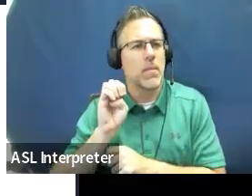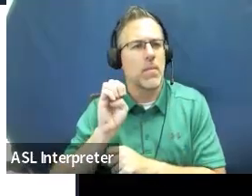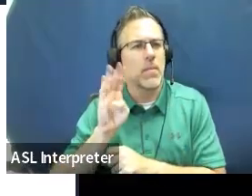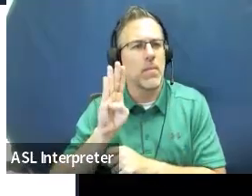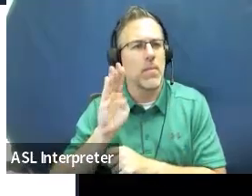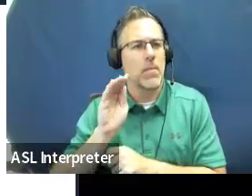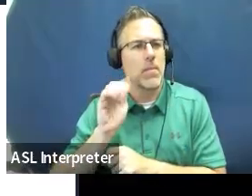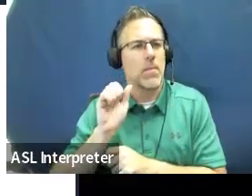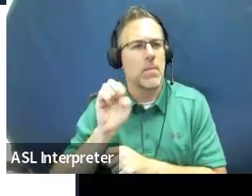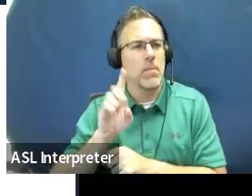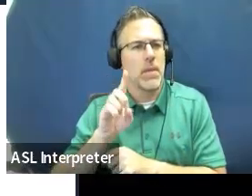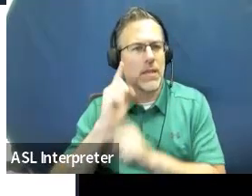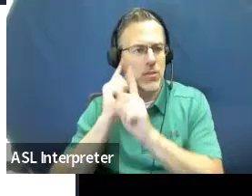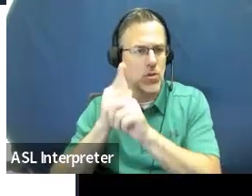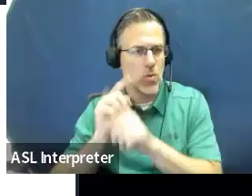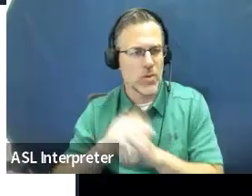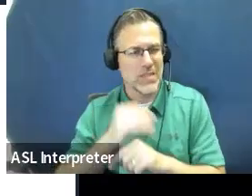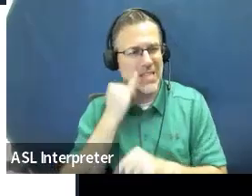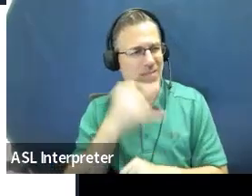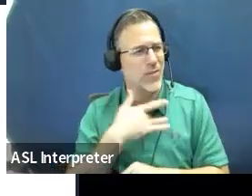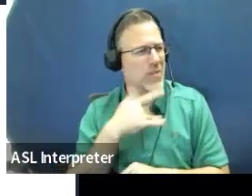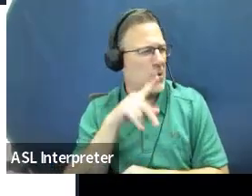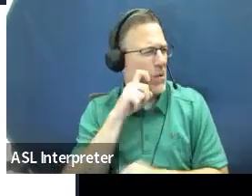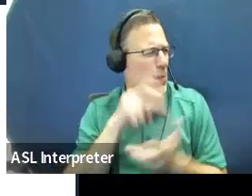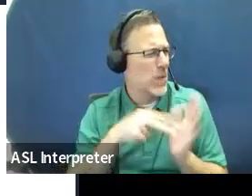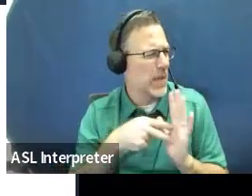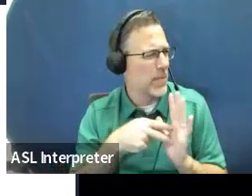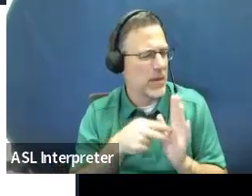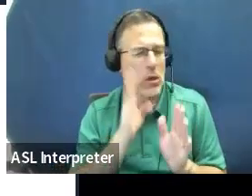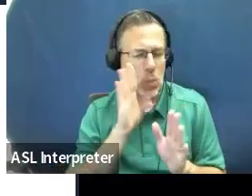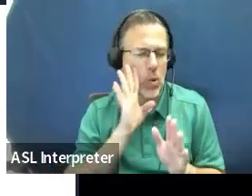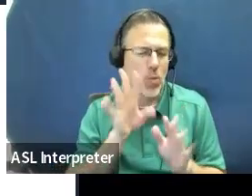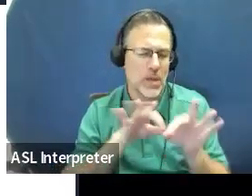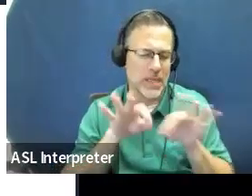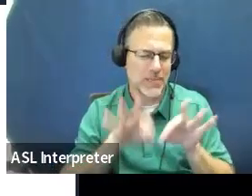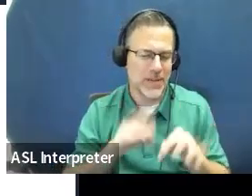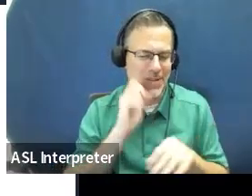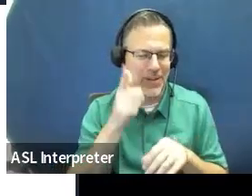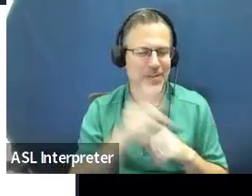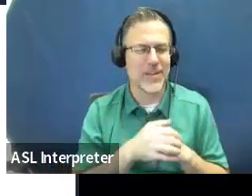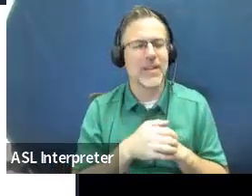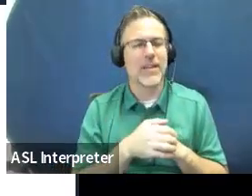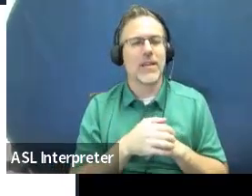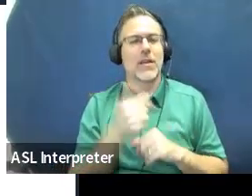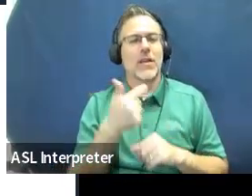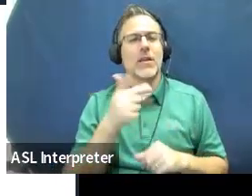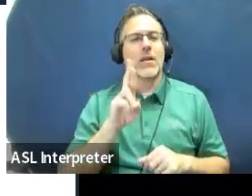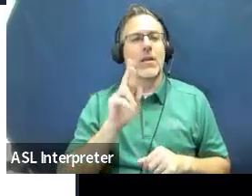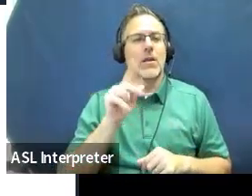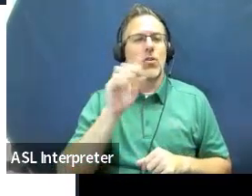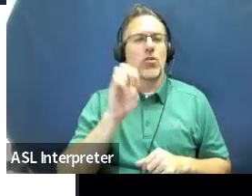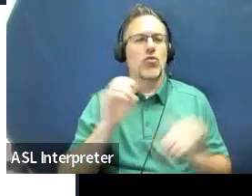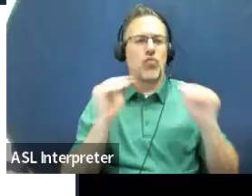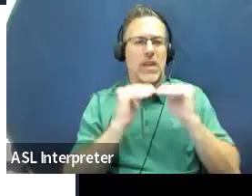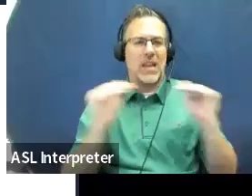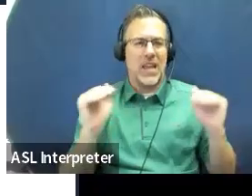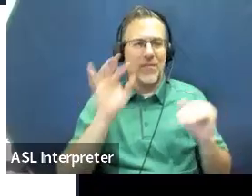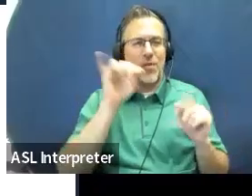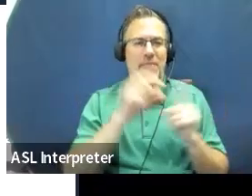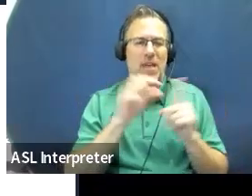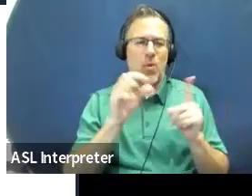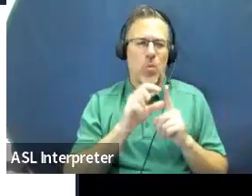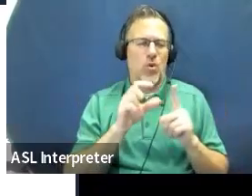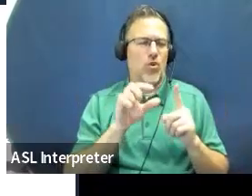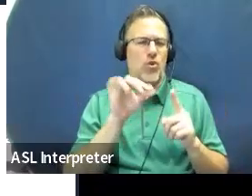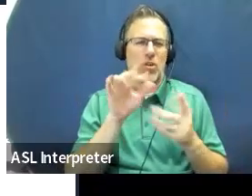talking about, we're going to discuss it. And then avoid using grade level as measurement. Grade level is very broad. It covers a